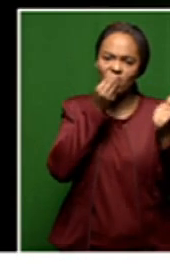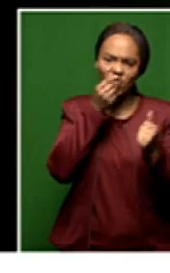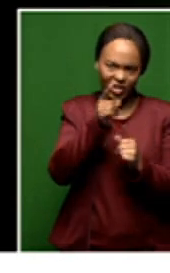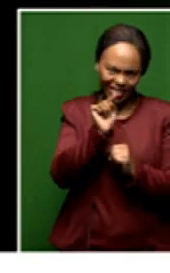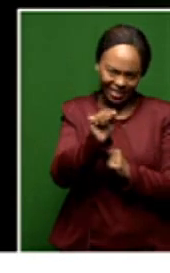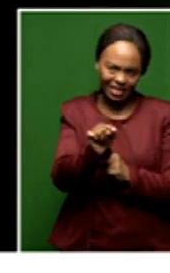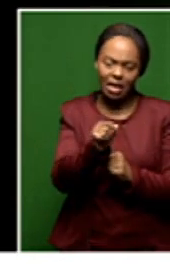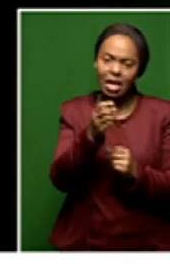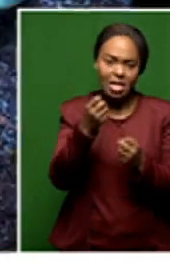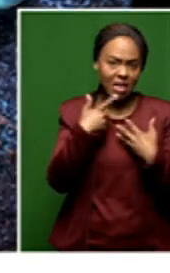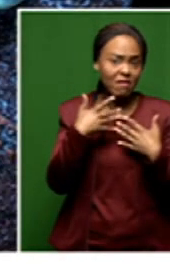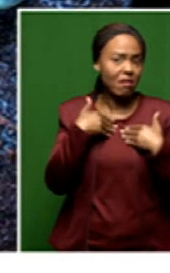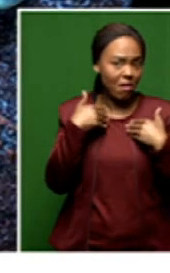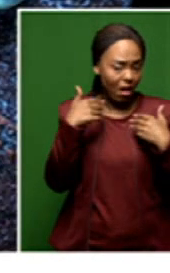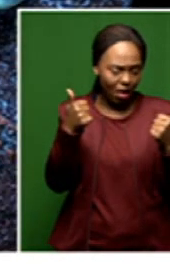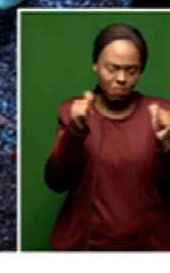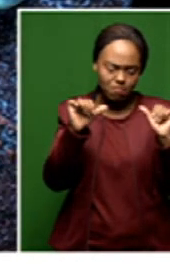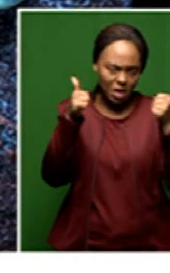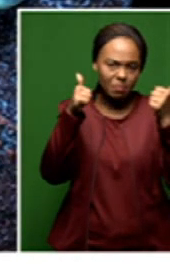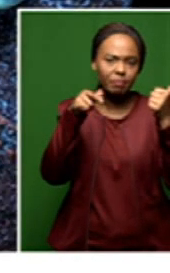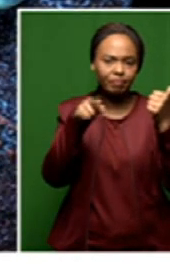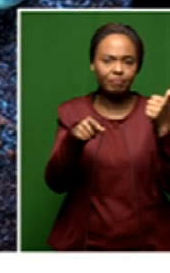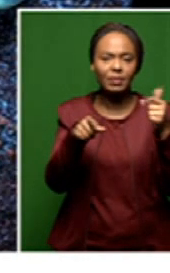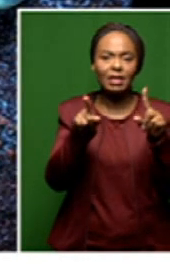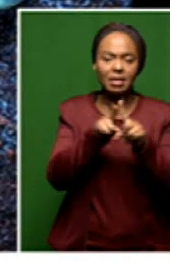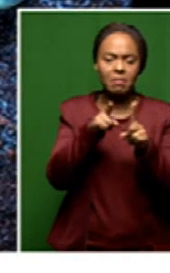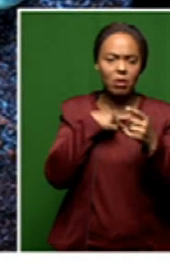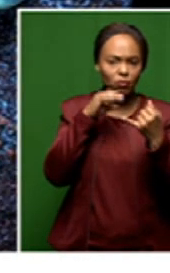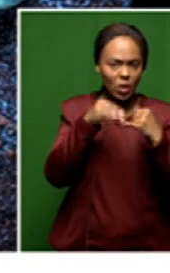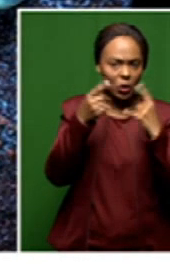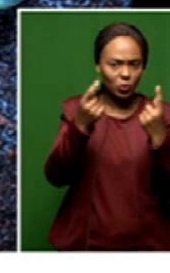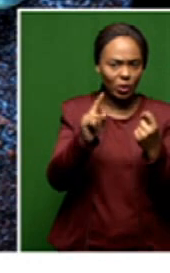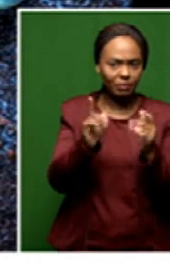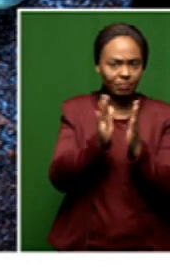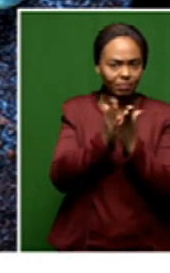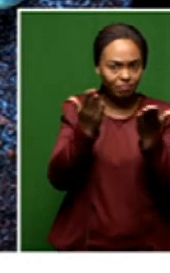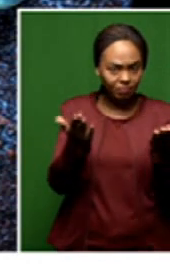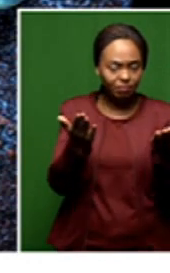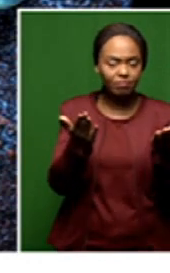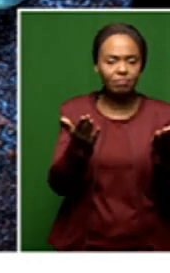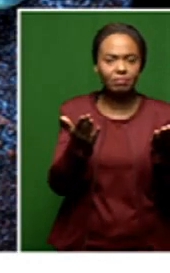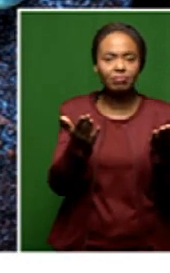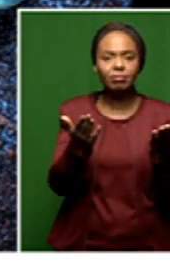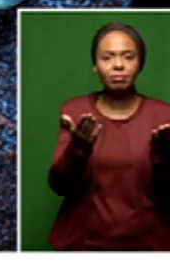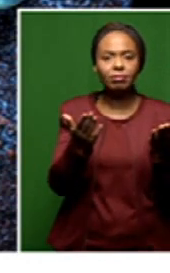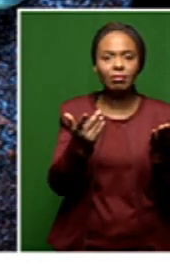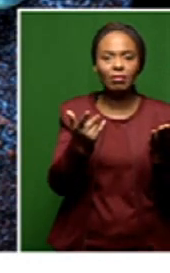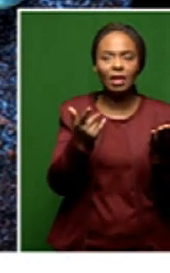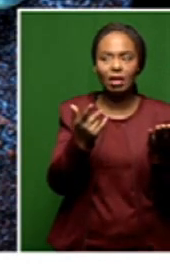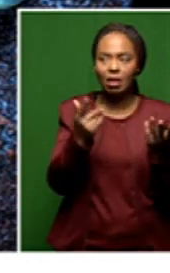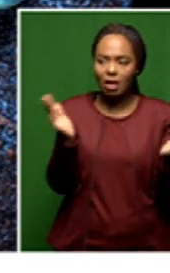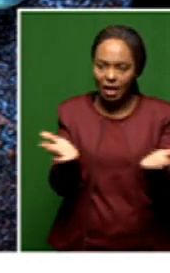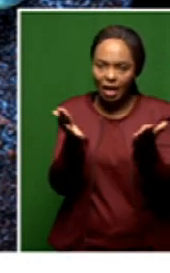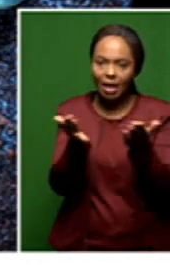super healthy for us. But what I try and do in the book as well is encourage people to look at the food they're